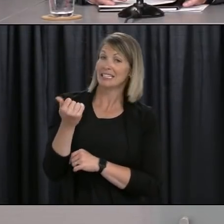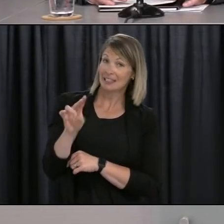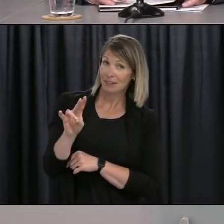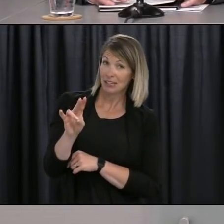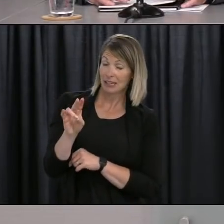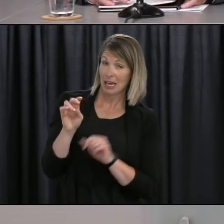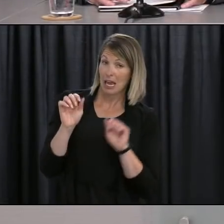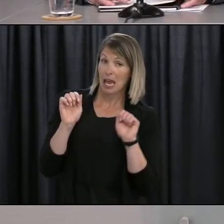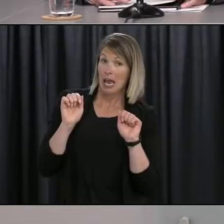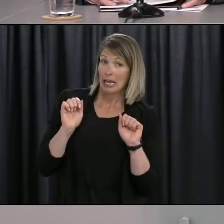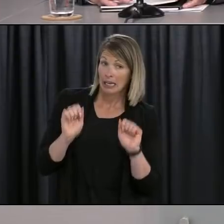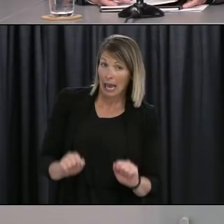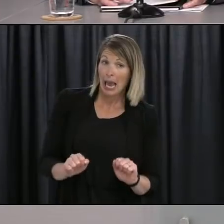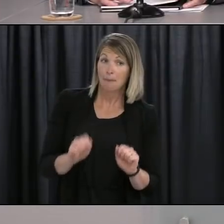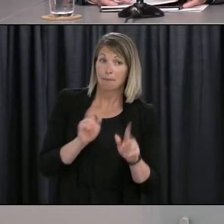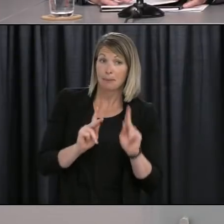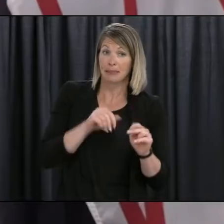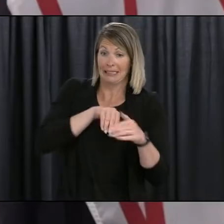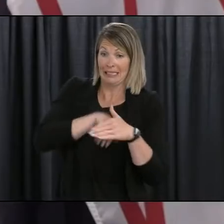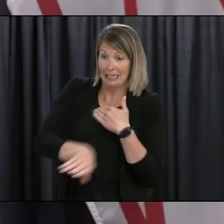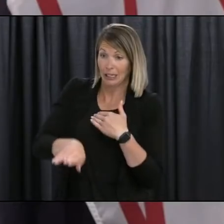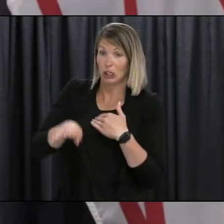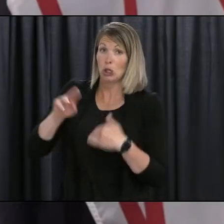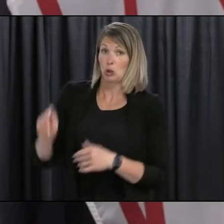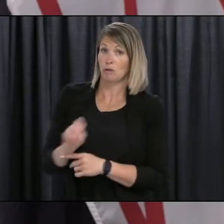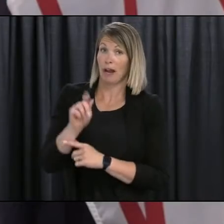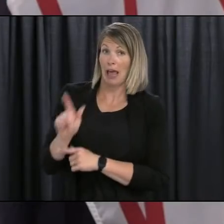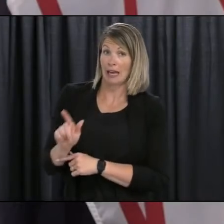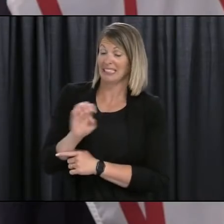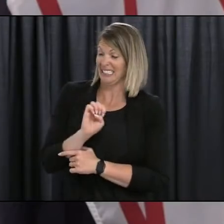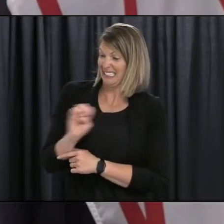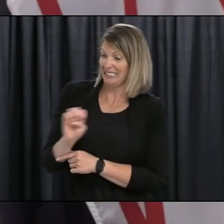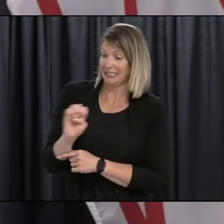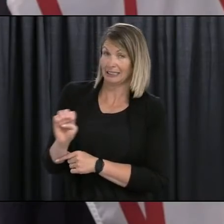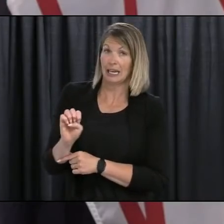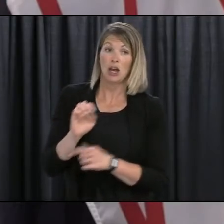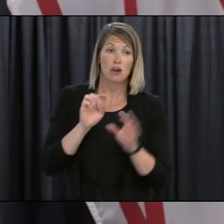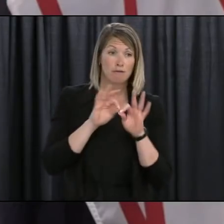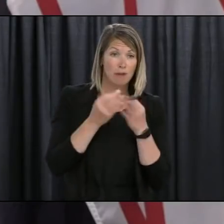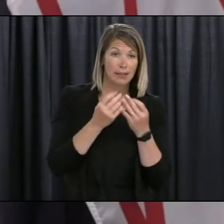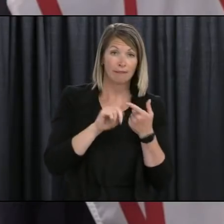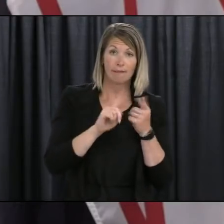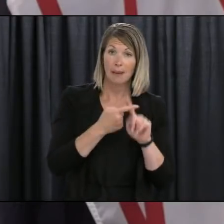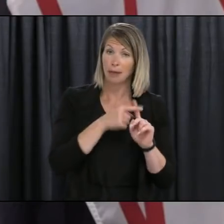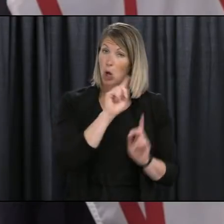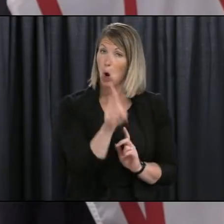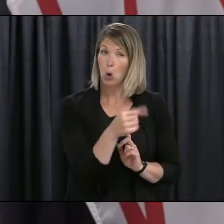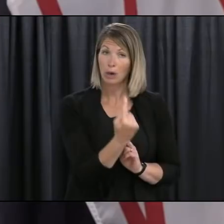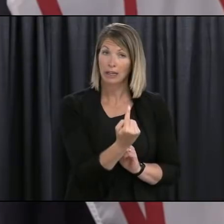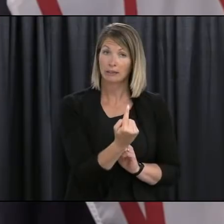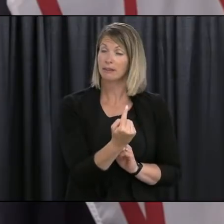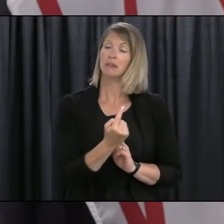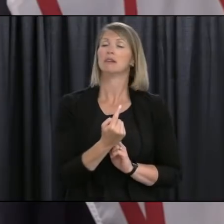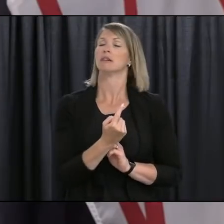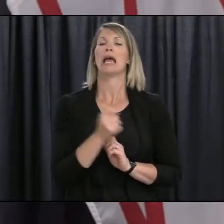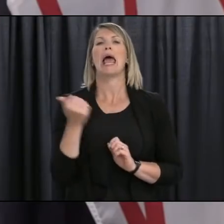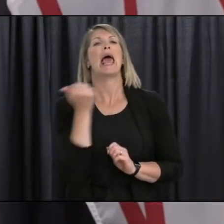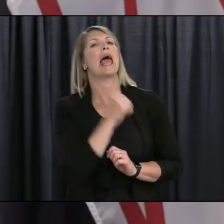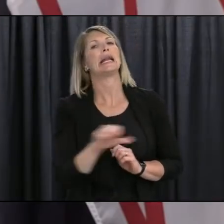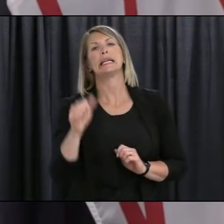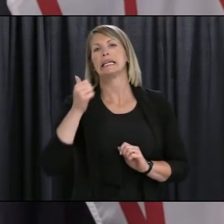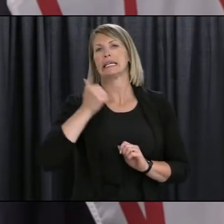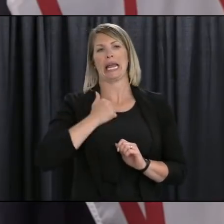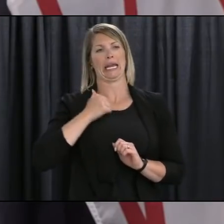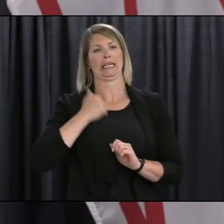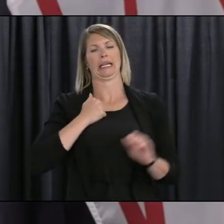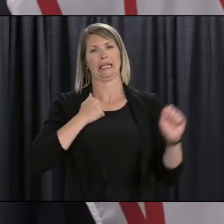be for everybody in Canada. That would be for Canadians then at that point, but the determination and the final decision on